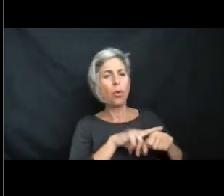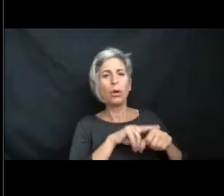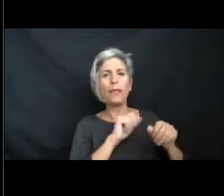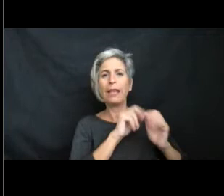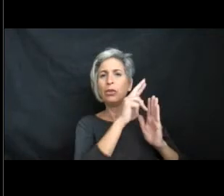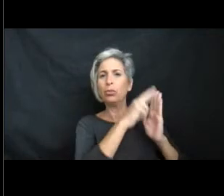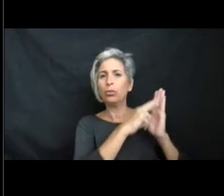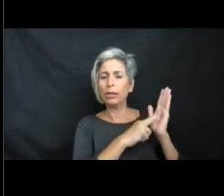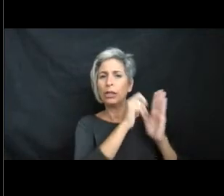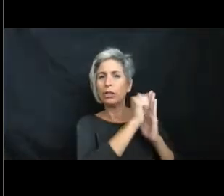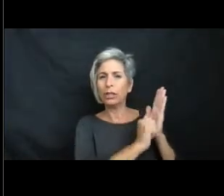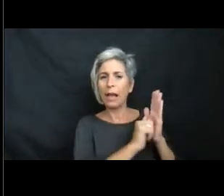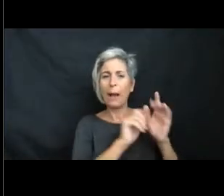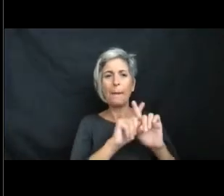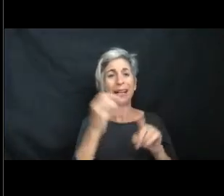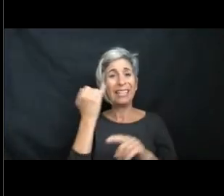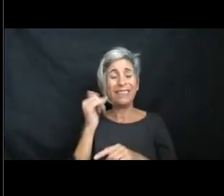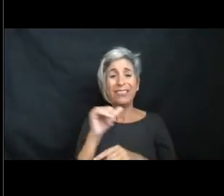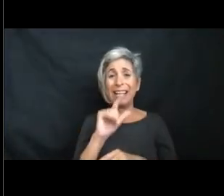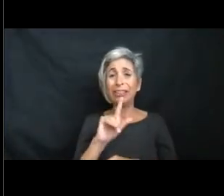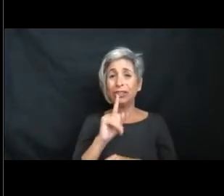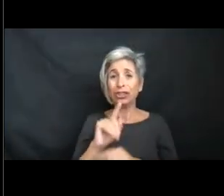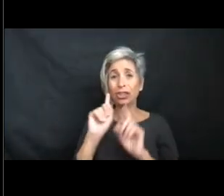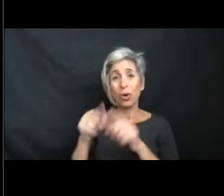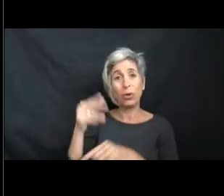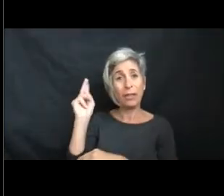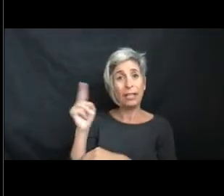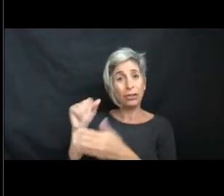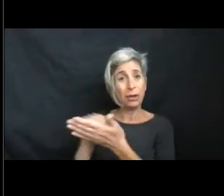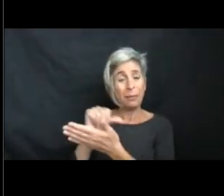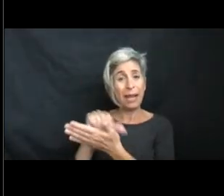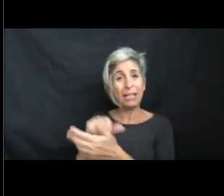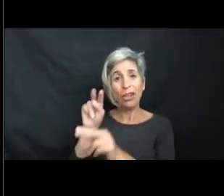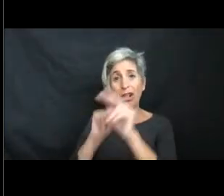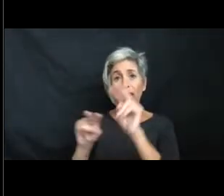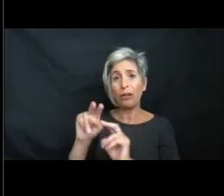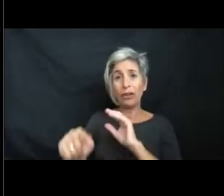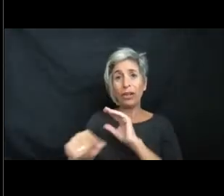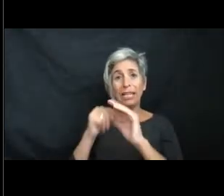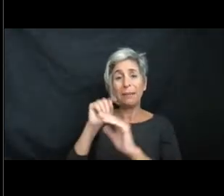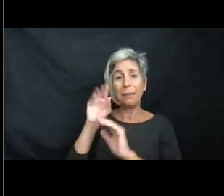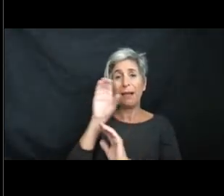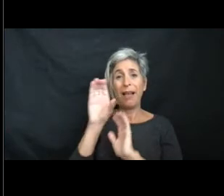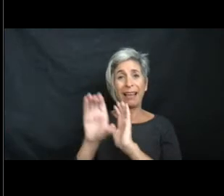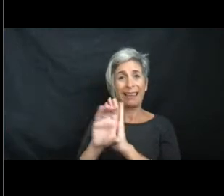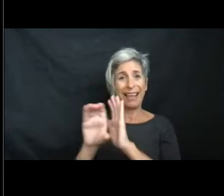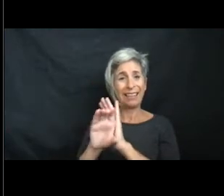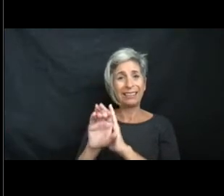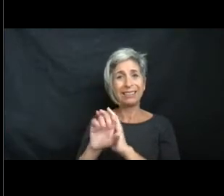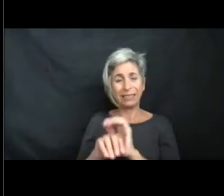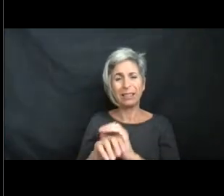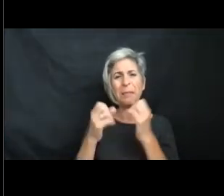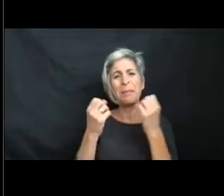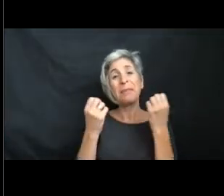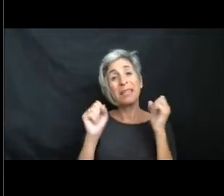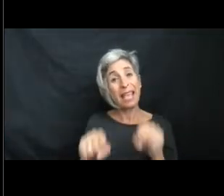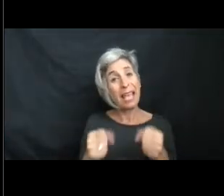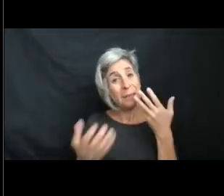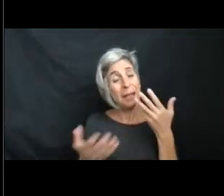not sure, you can always go to the history page and look for any email icons over here to the side. There can also be multiple